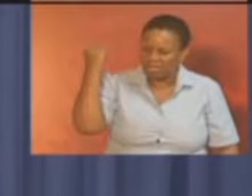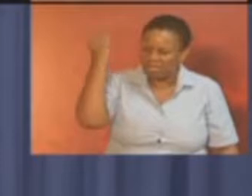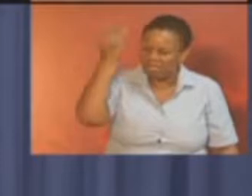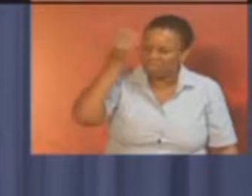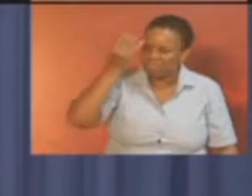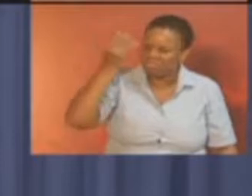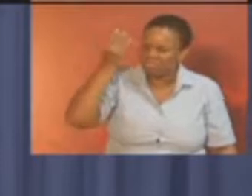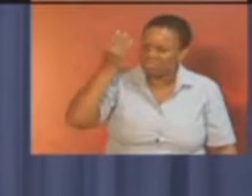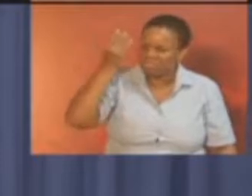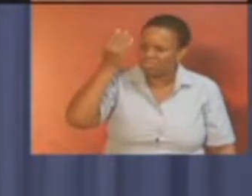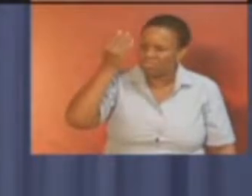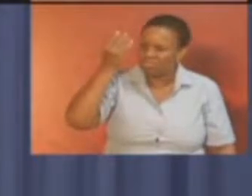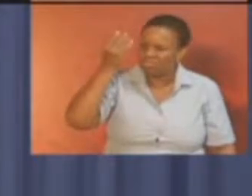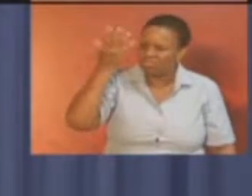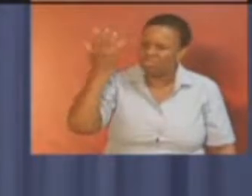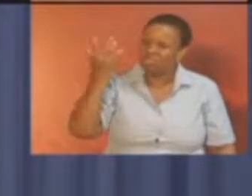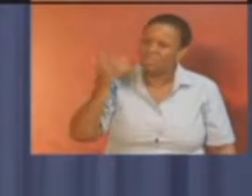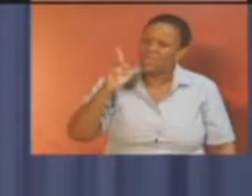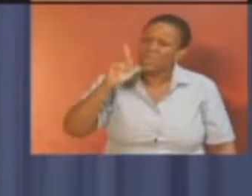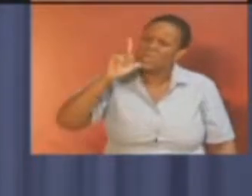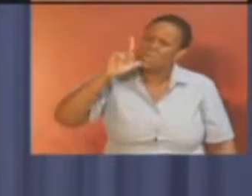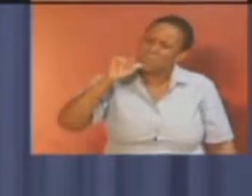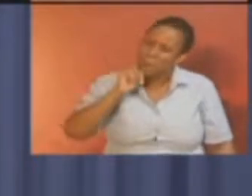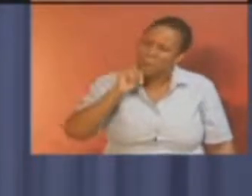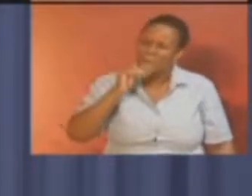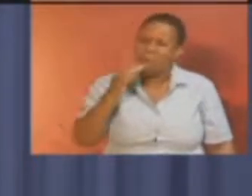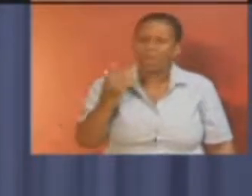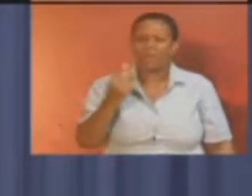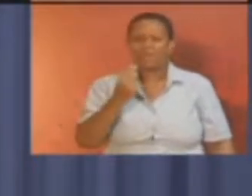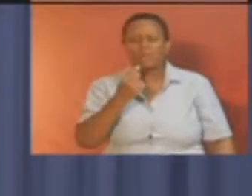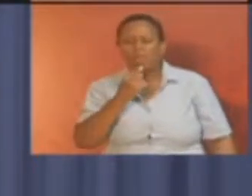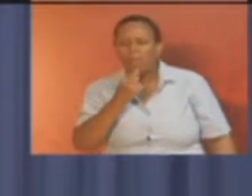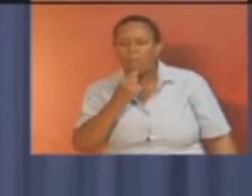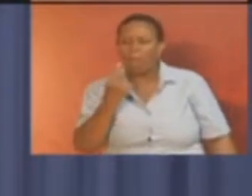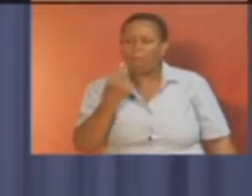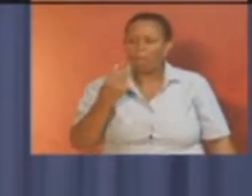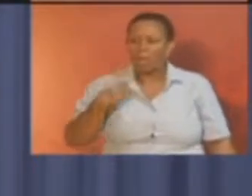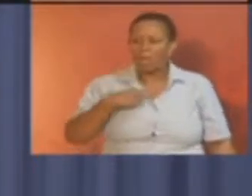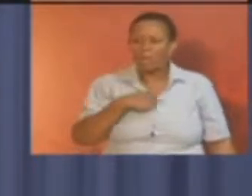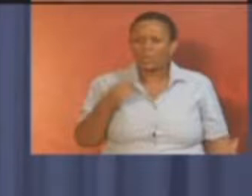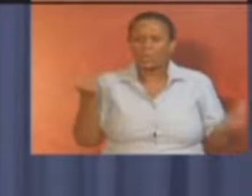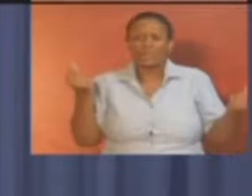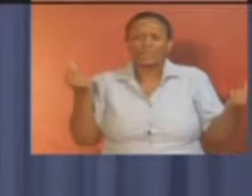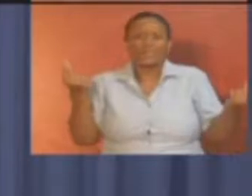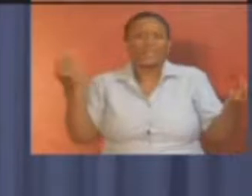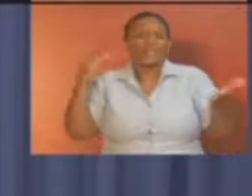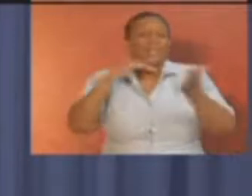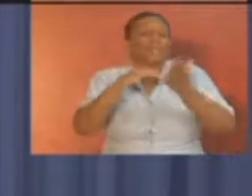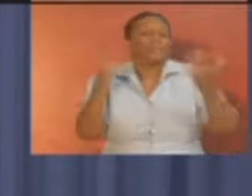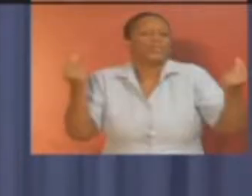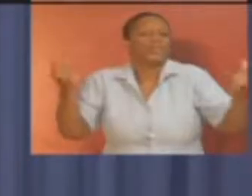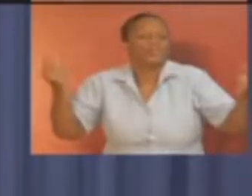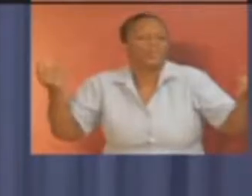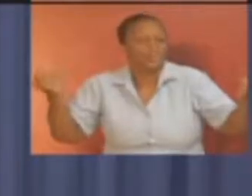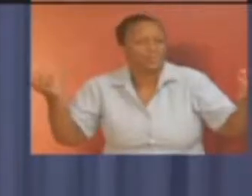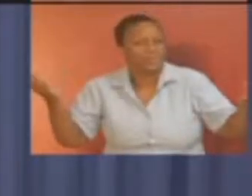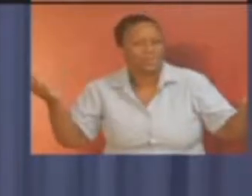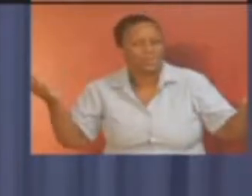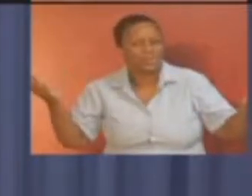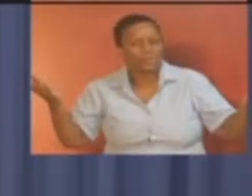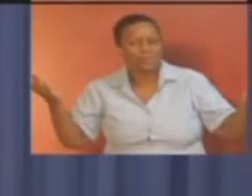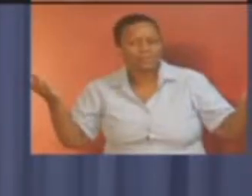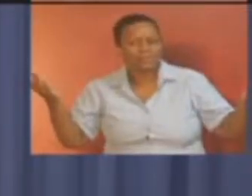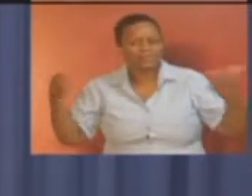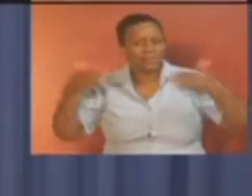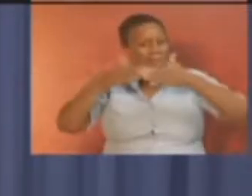We don't know what else to do to get the man in the street to understand how